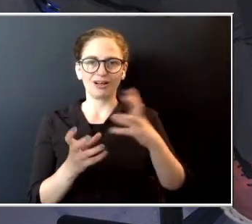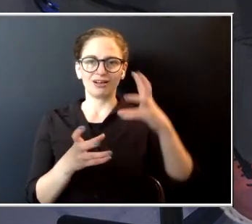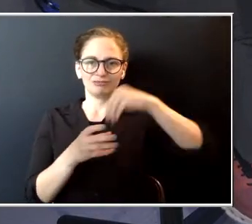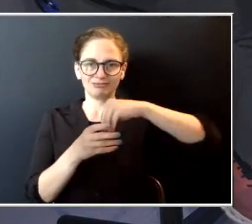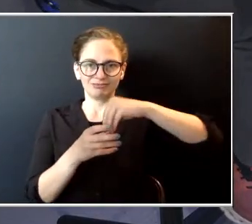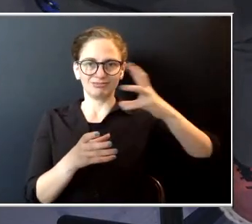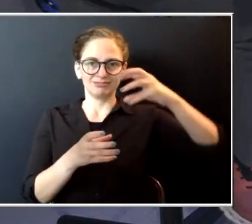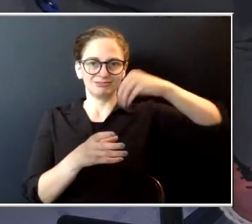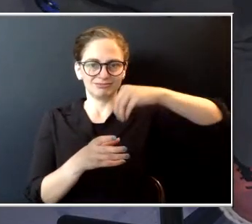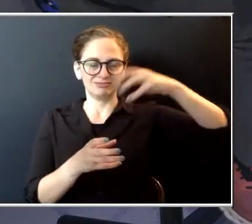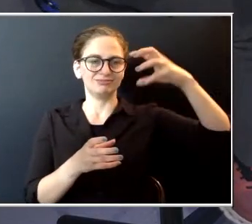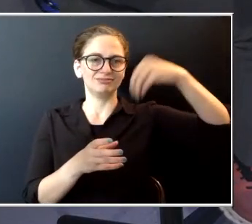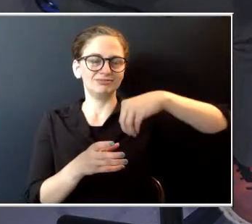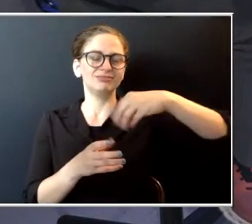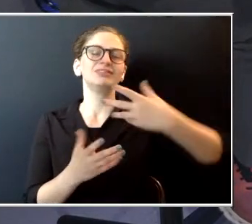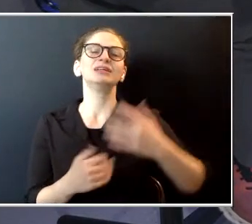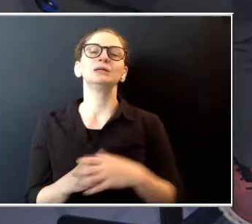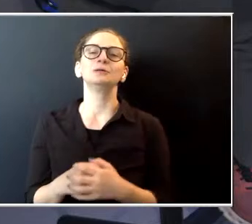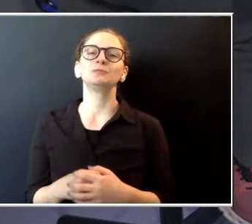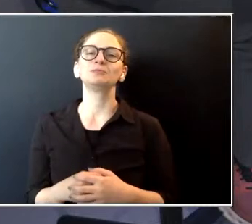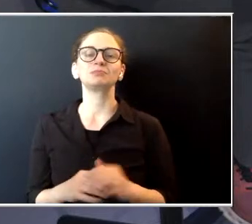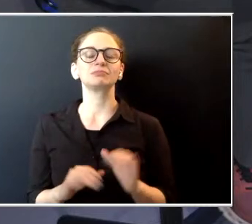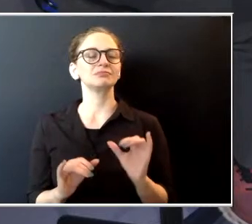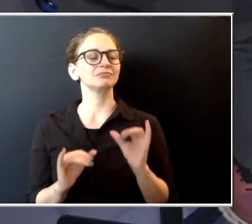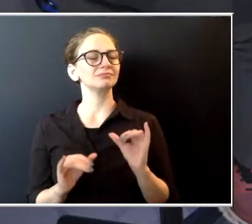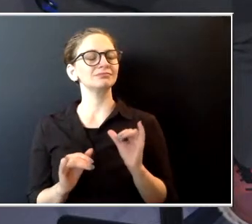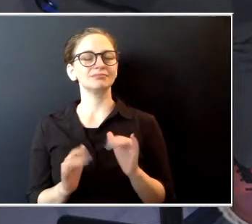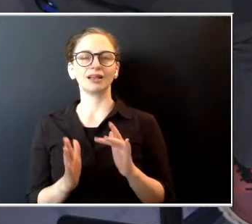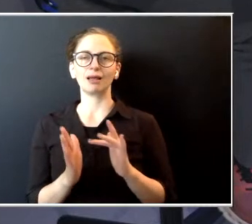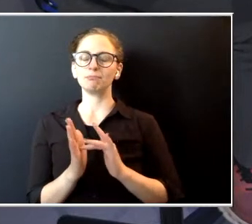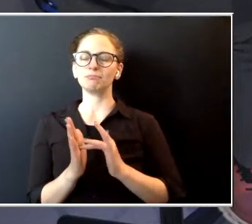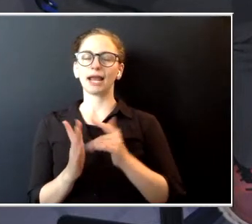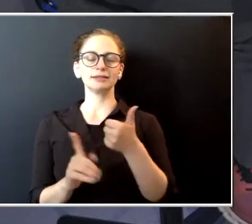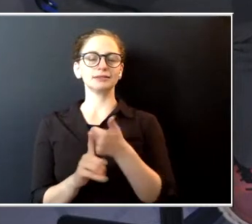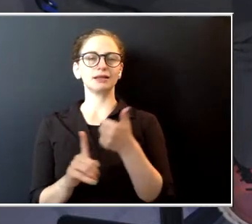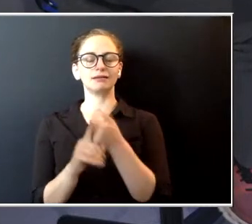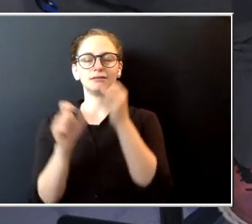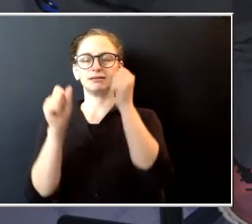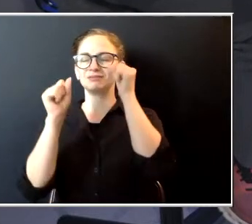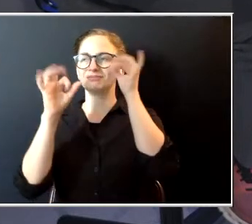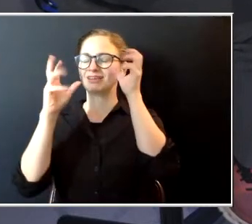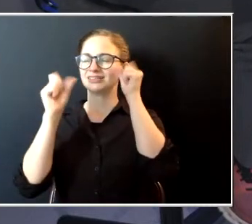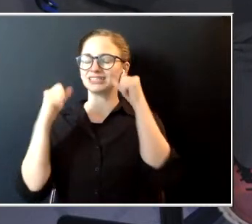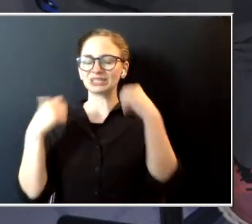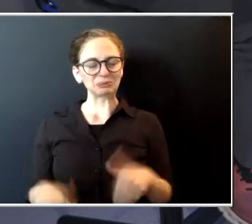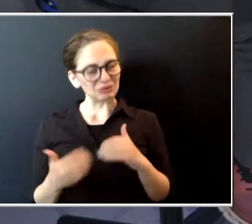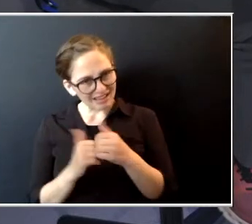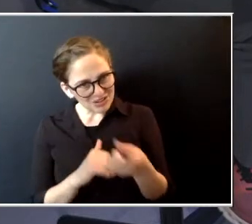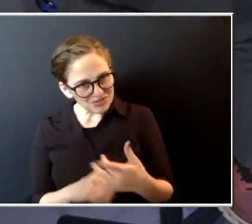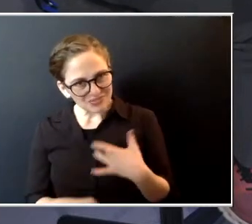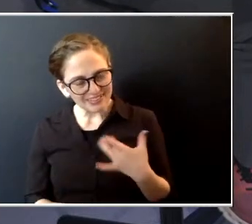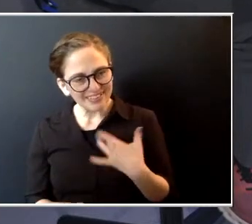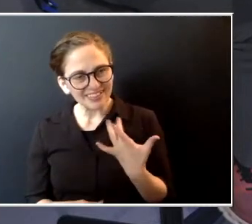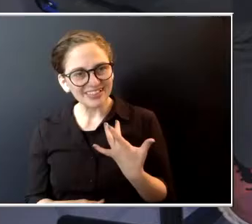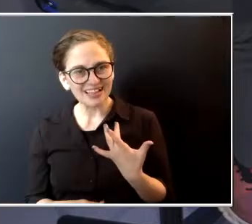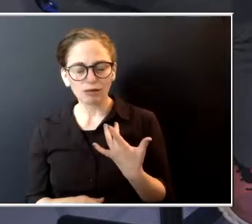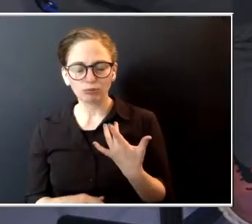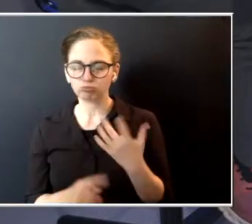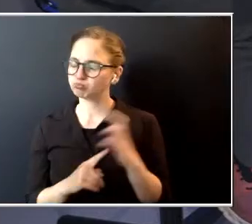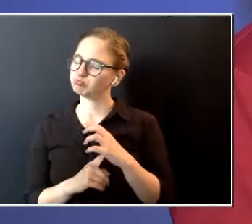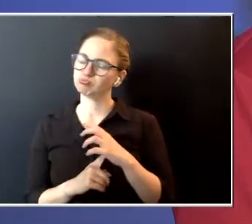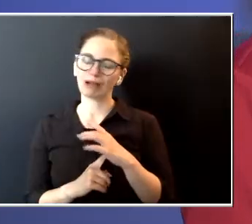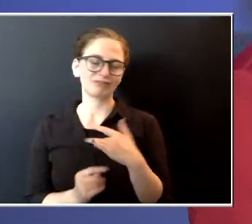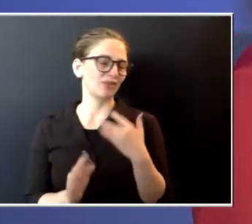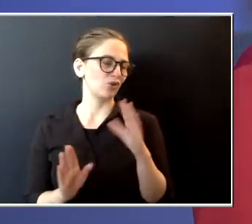I'm hearing is that medicine is remarkable and that's amazing. How do you feel? I feel great. I really do. Oh, my God. I feel